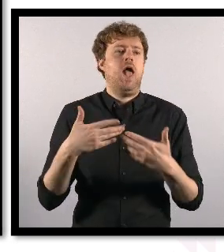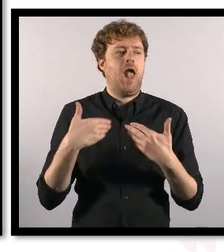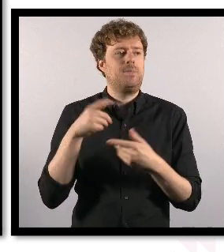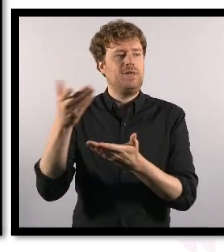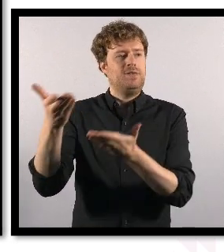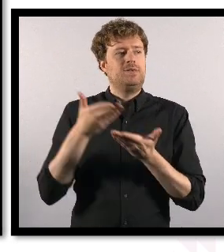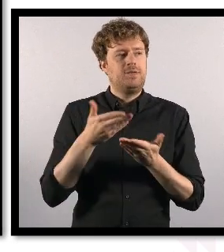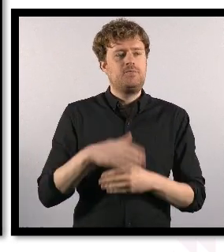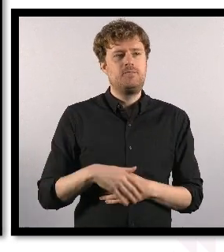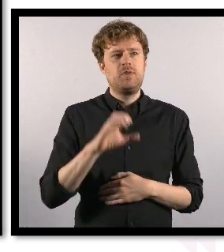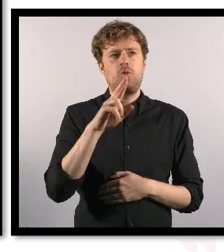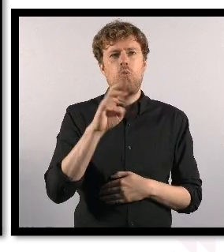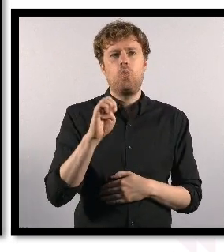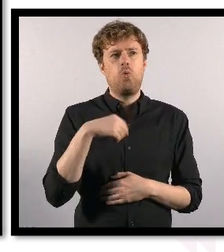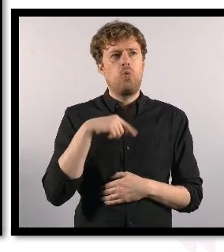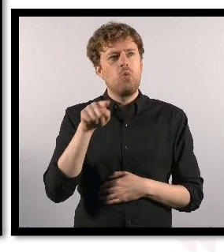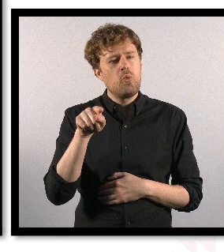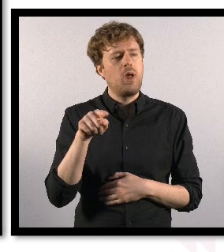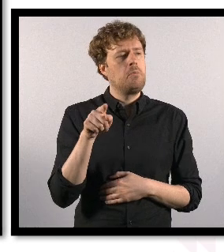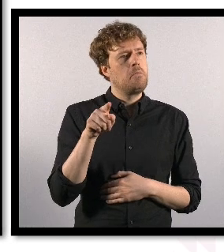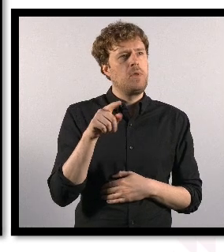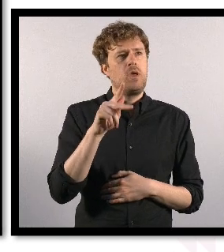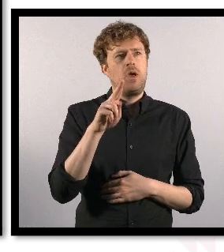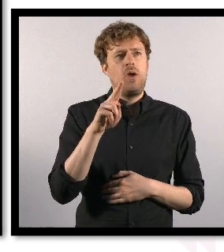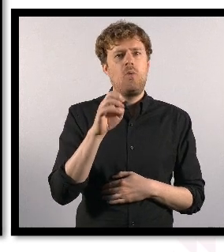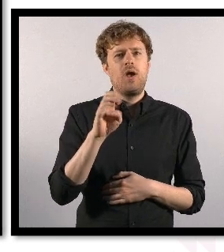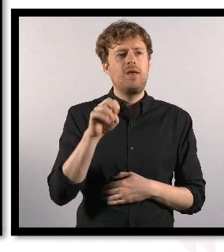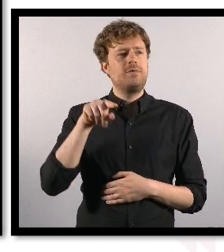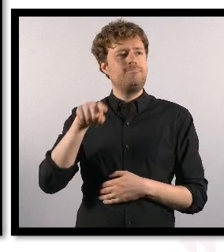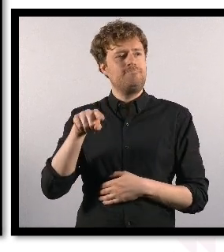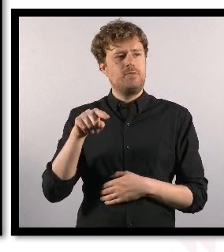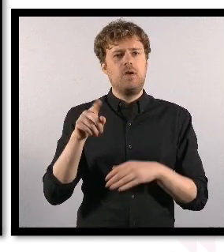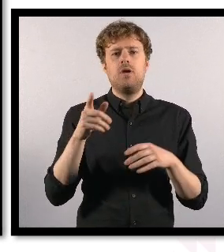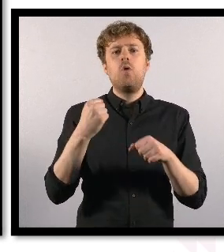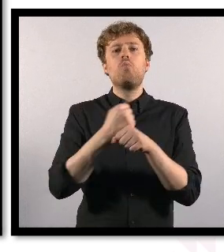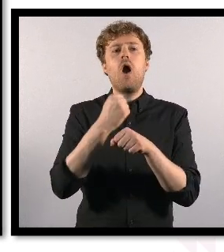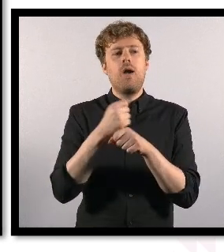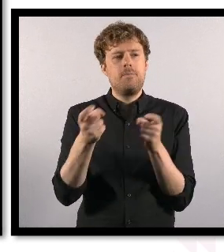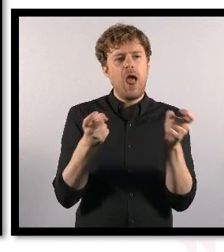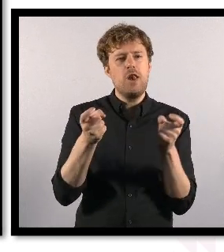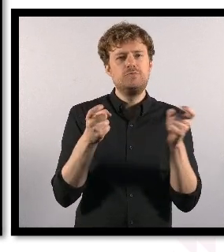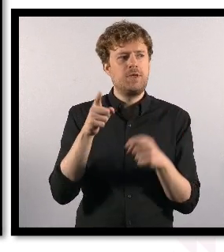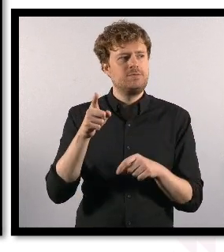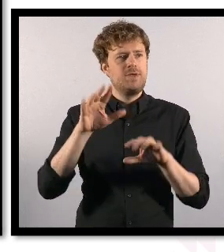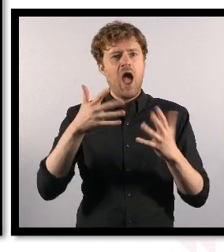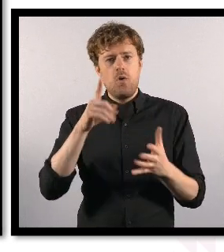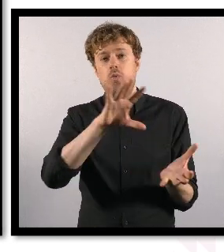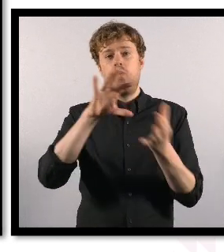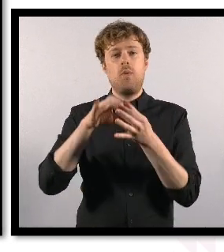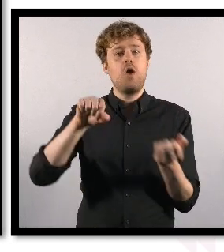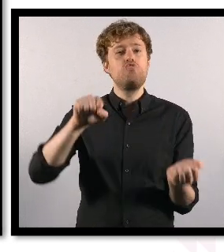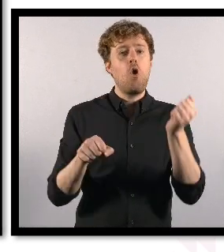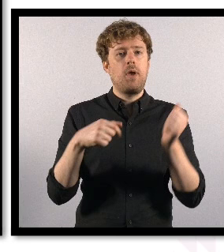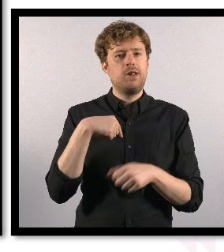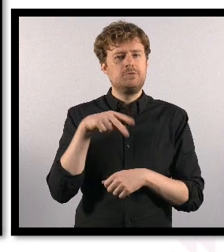scalable inference management for Gen AI model. And we've got deeper and deeper agents that help us build highly